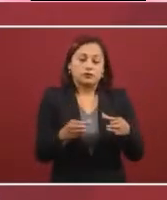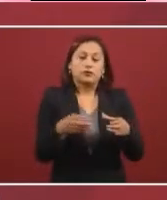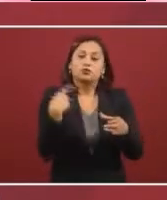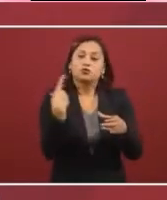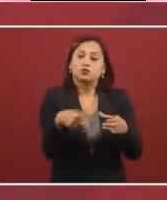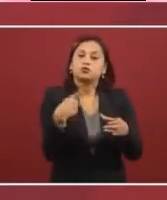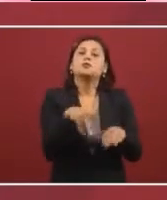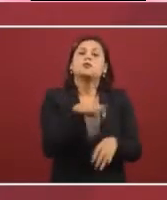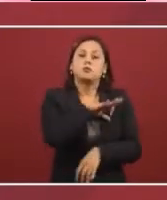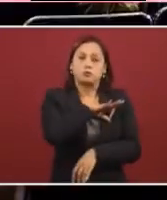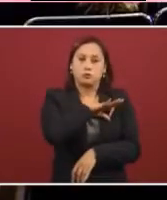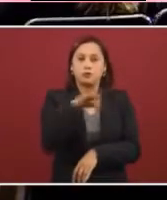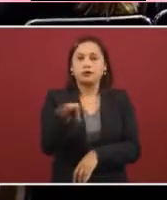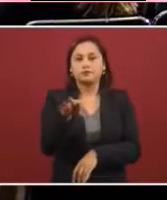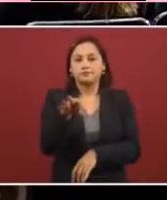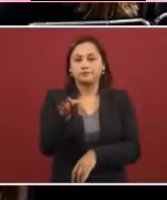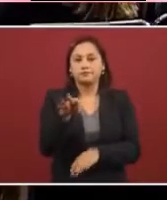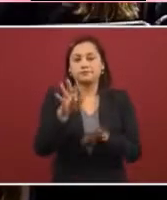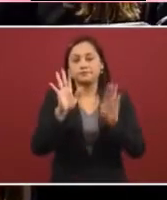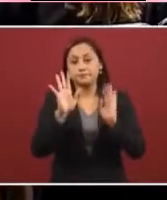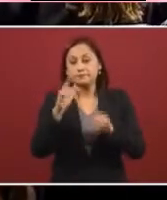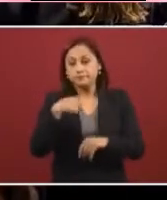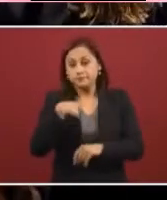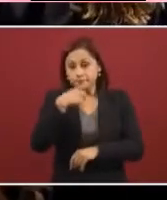of judicial power, and I insist